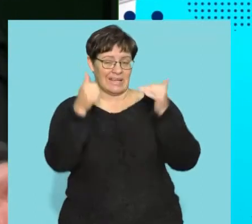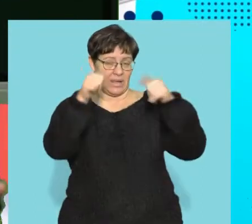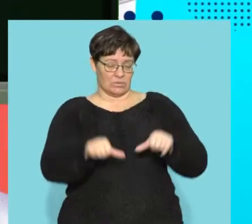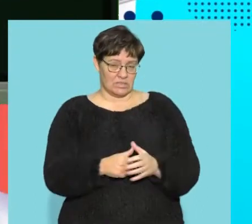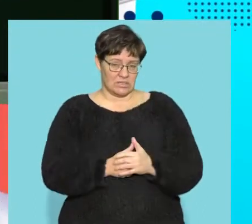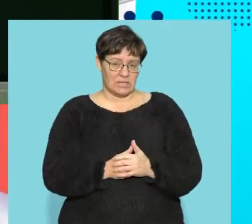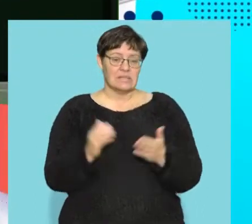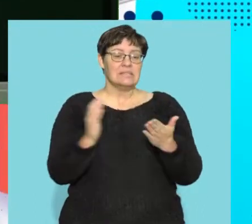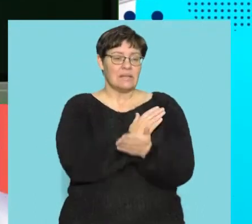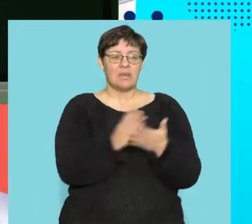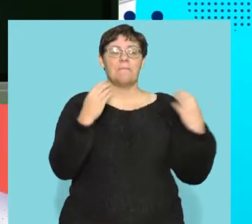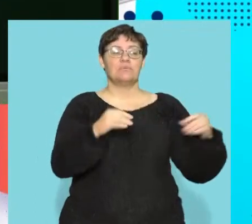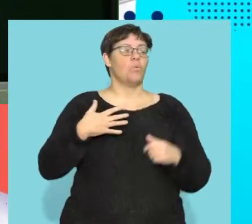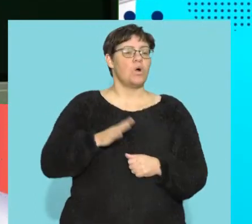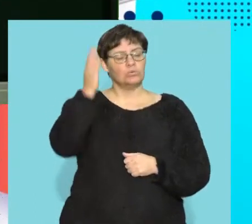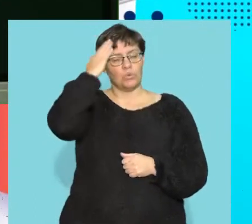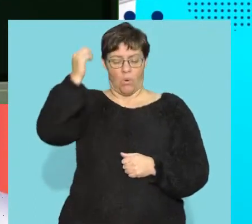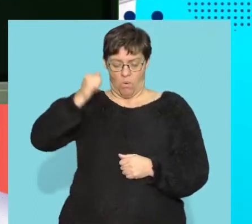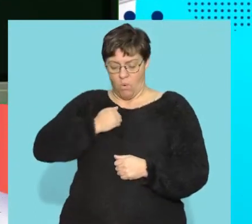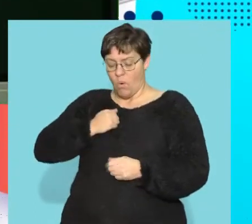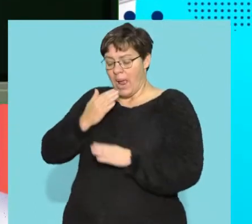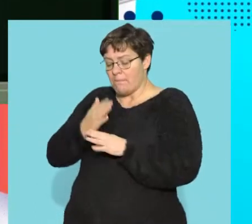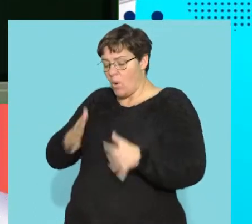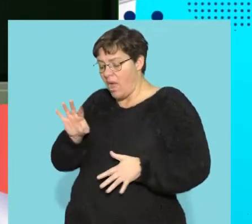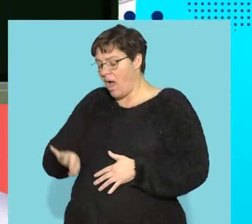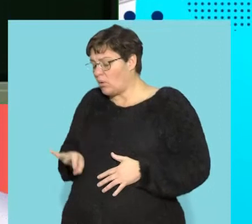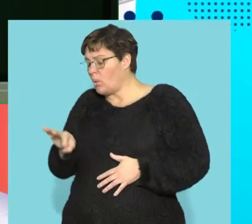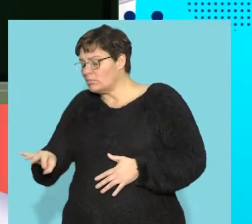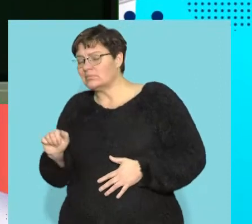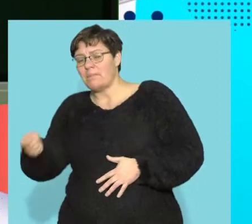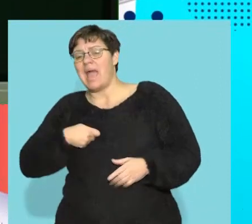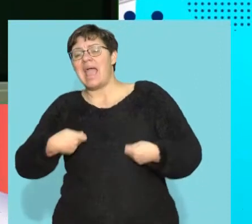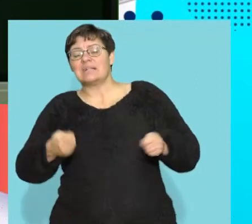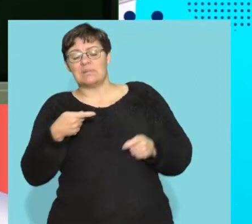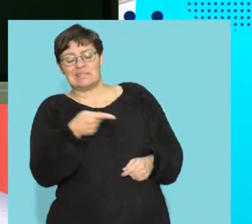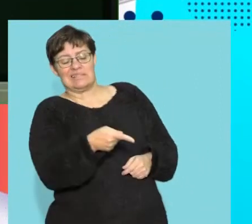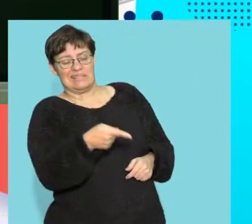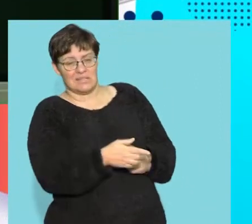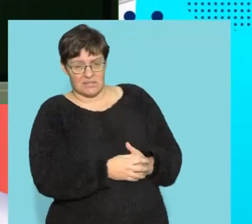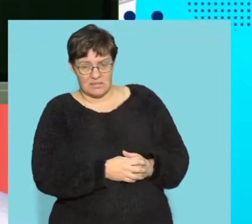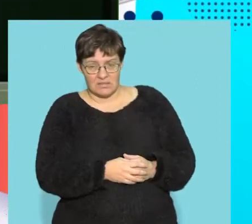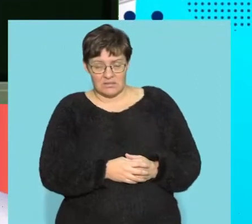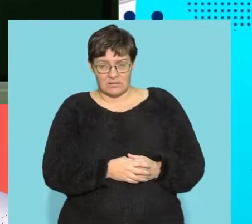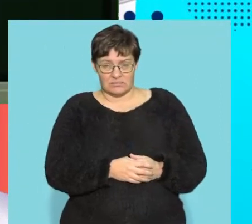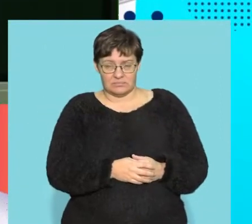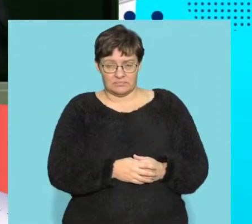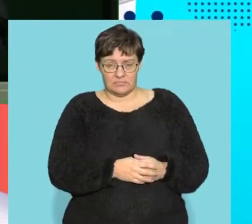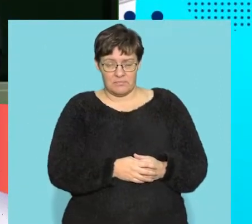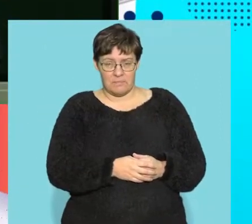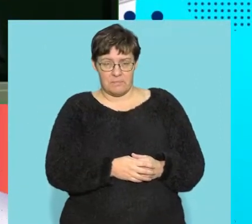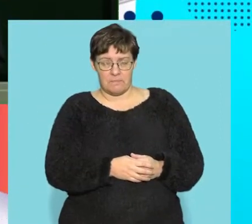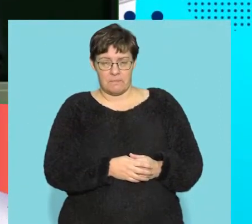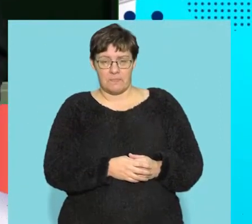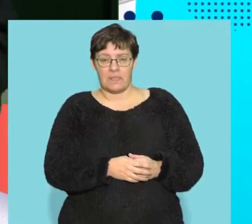a business wants to know what are my expenses in relation to my employee benefits.